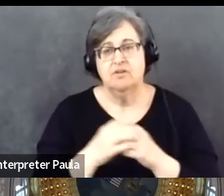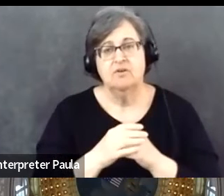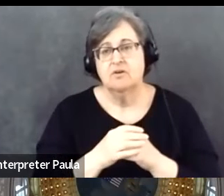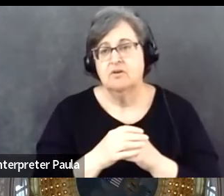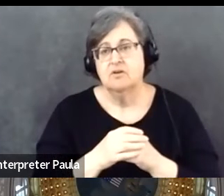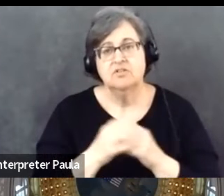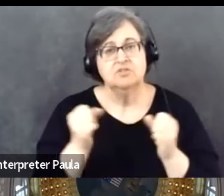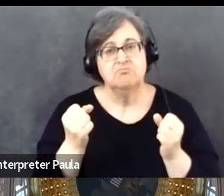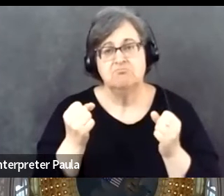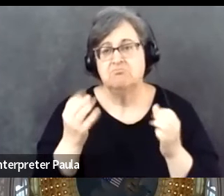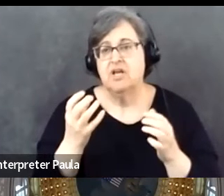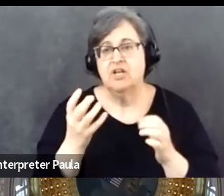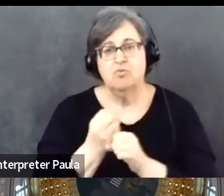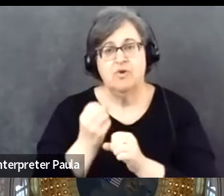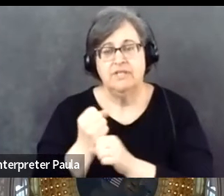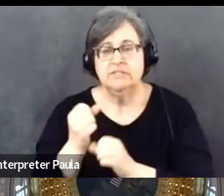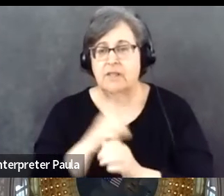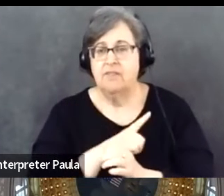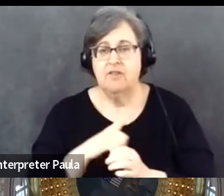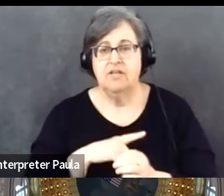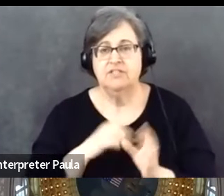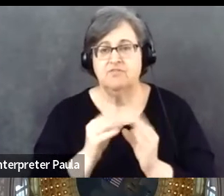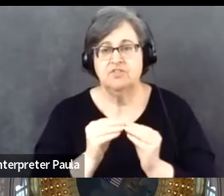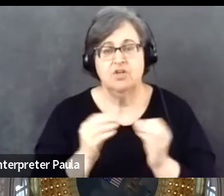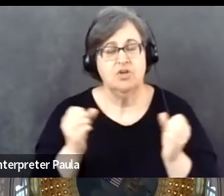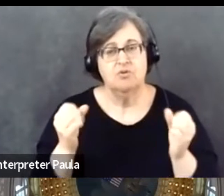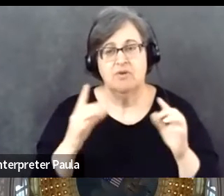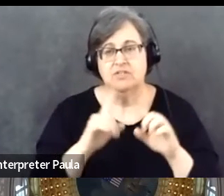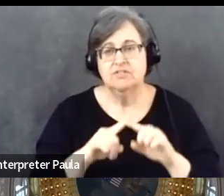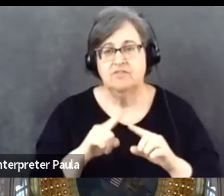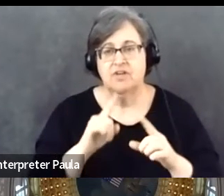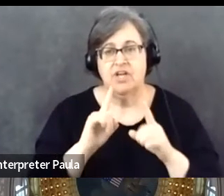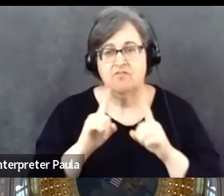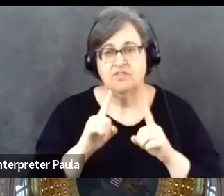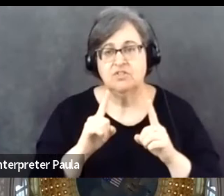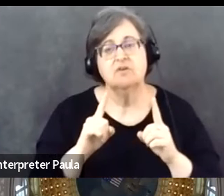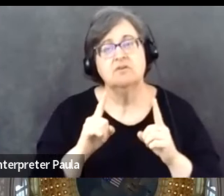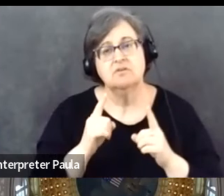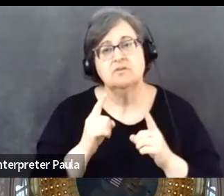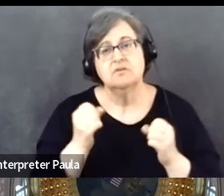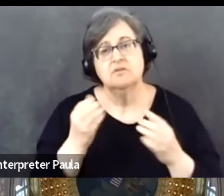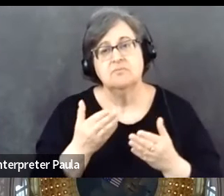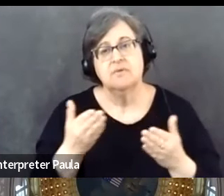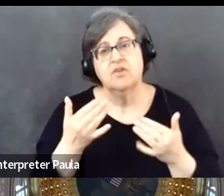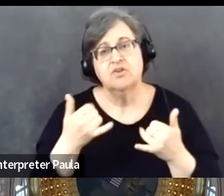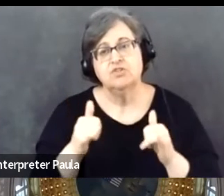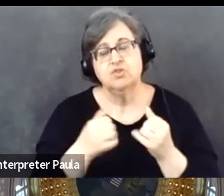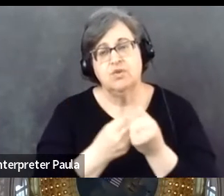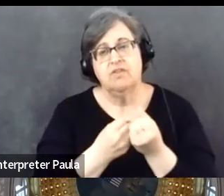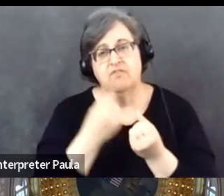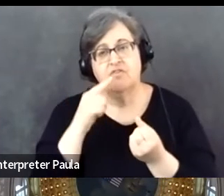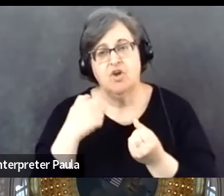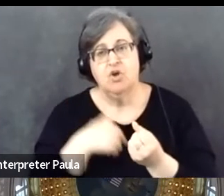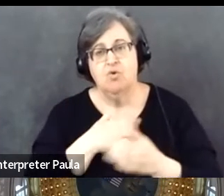lot of wins this legislative session when and as a number of the conversations we've had, there's a lot still to advocate for.